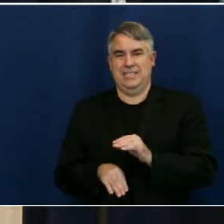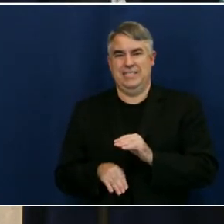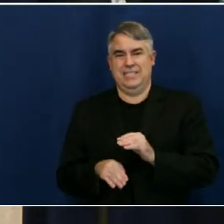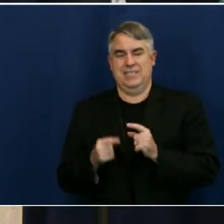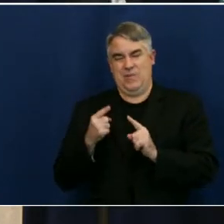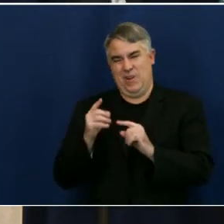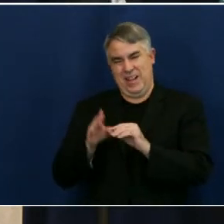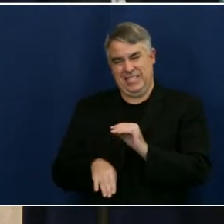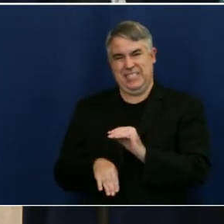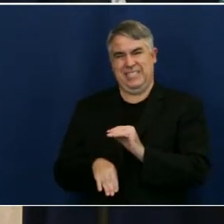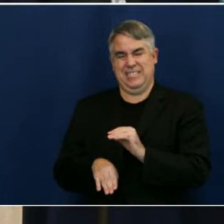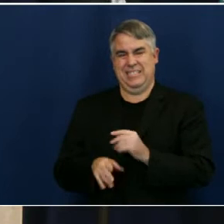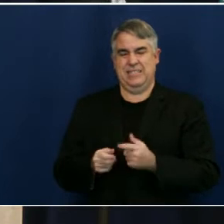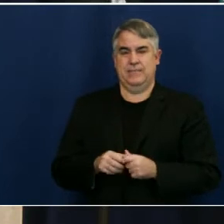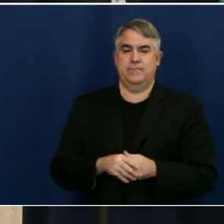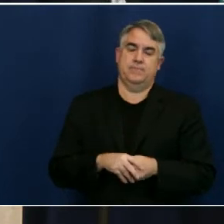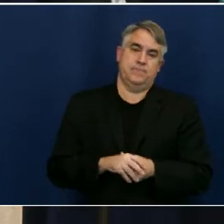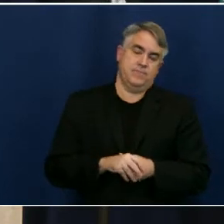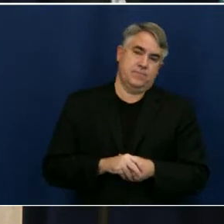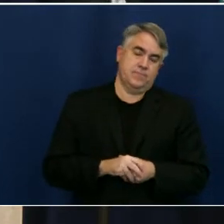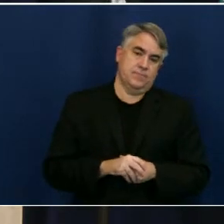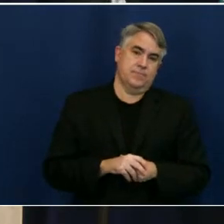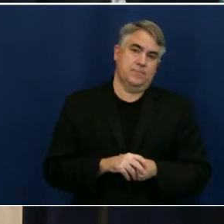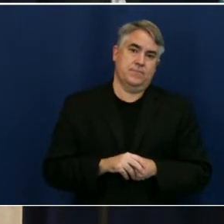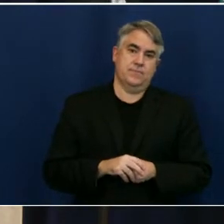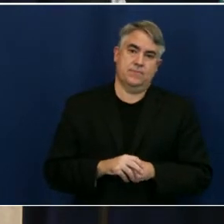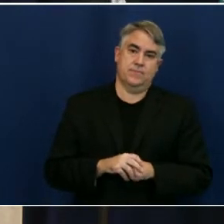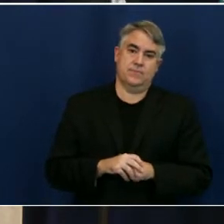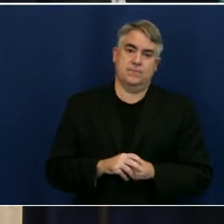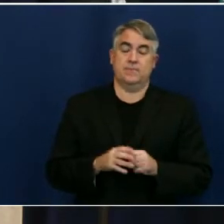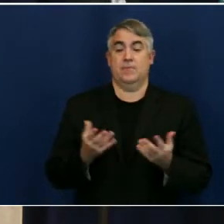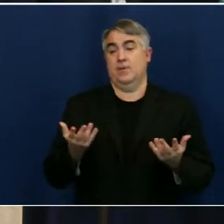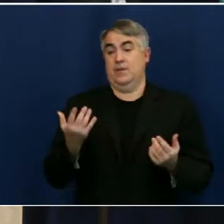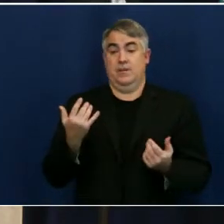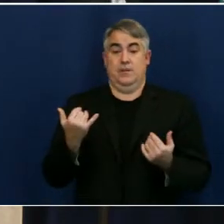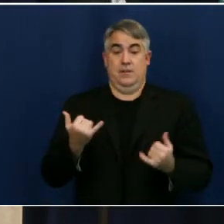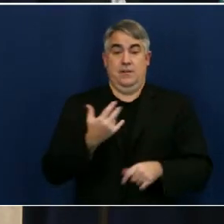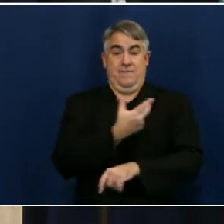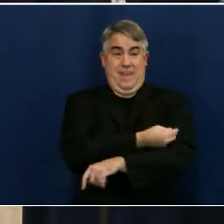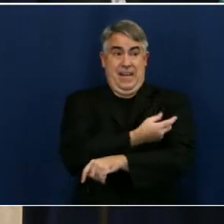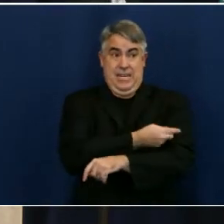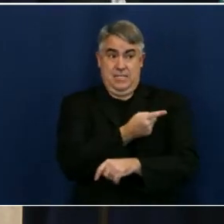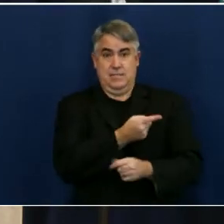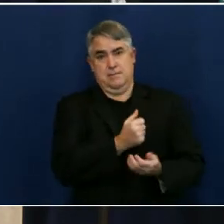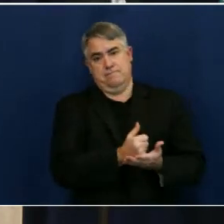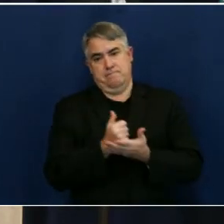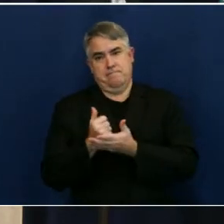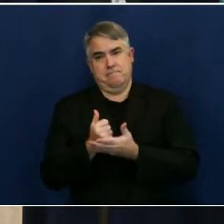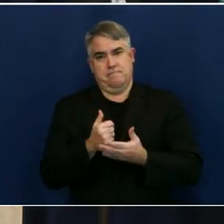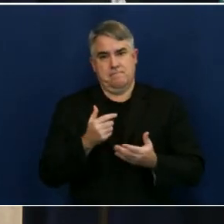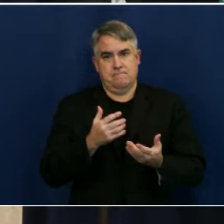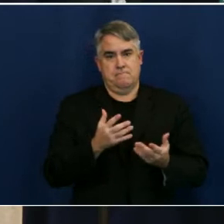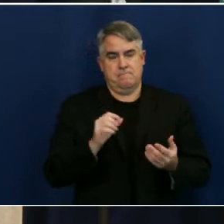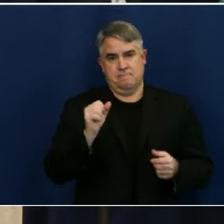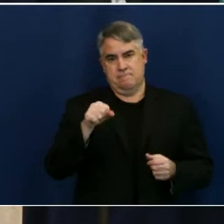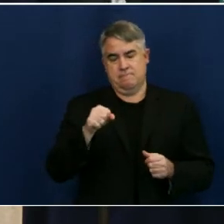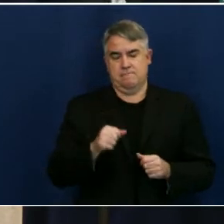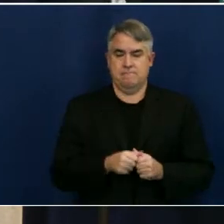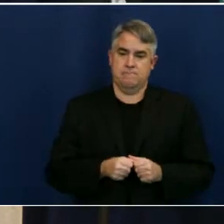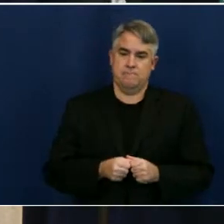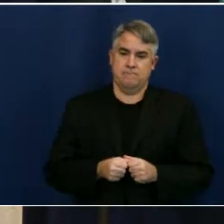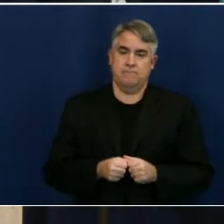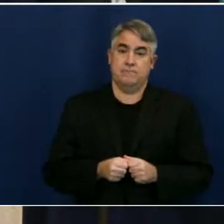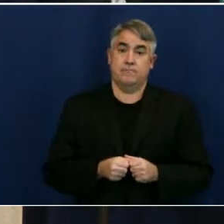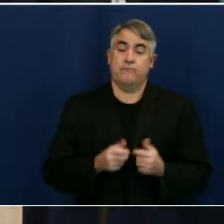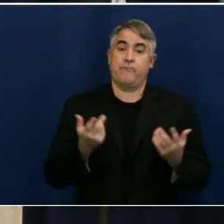have more vaccinations in place, we hope to see those numbers even become less. But there are other things looming on the